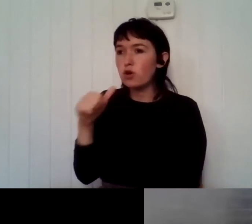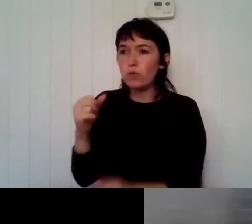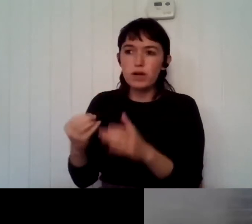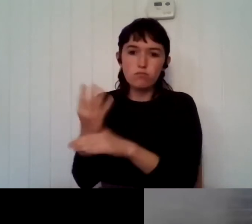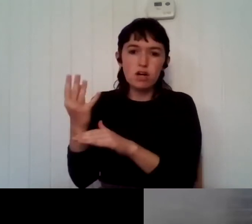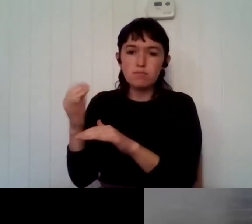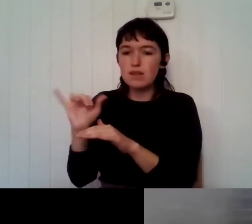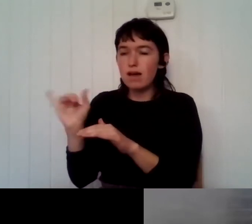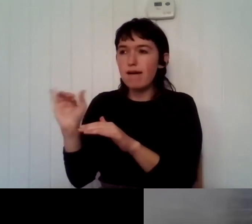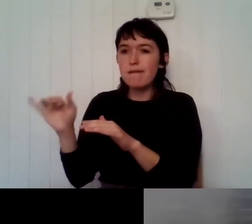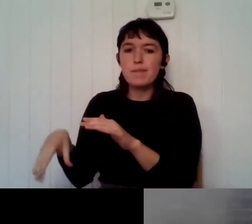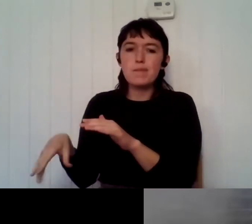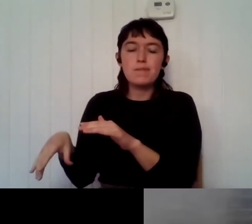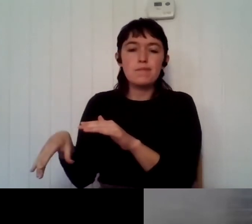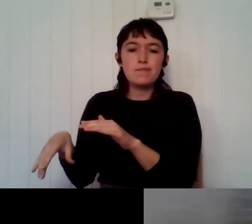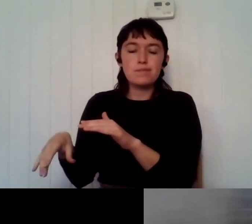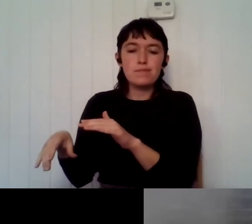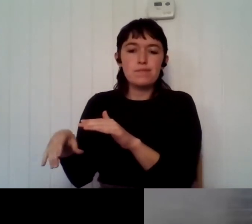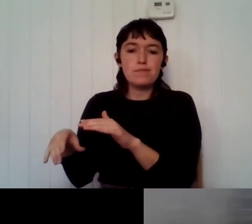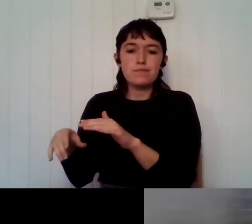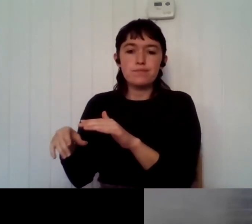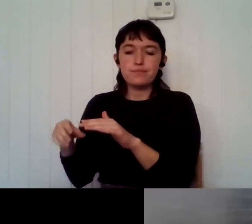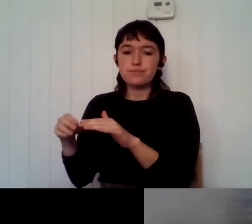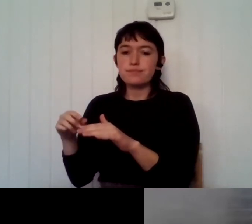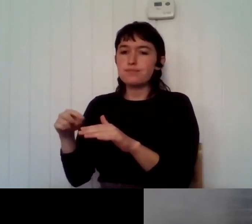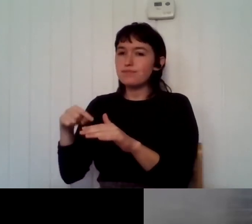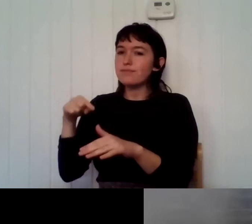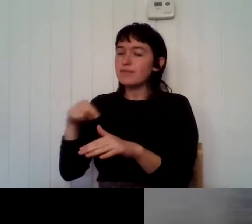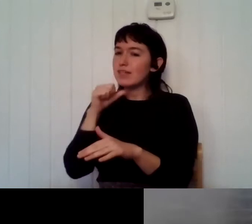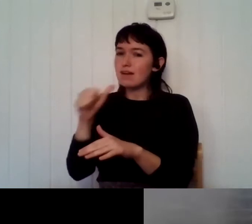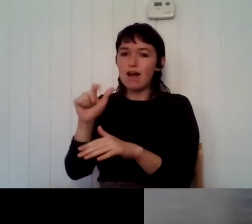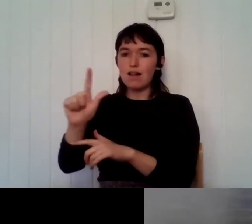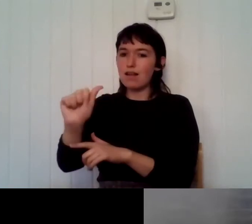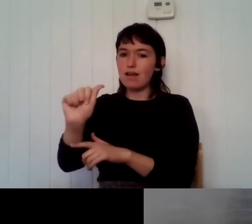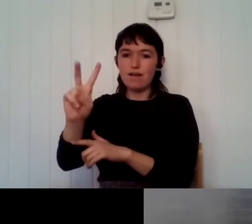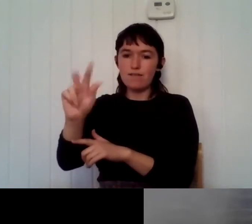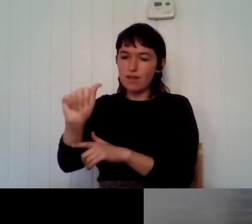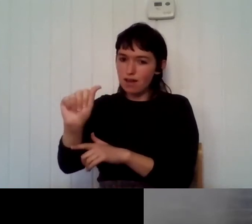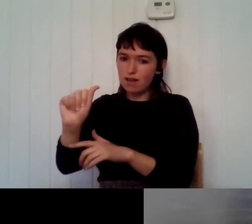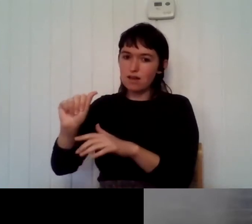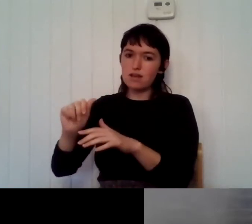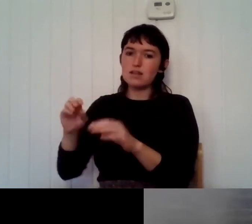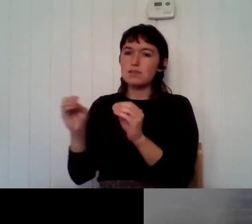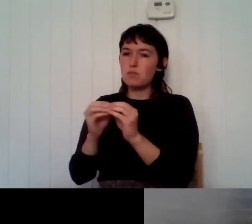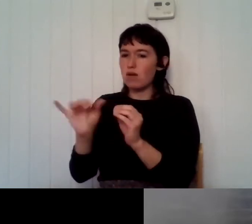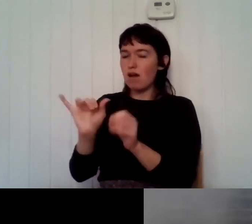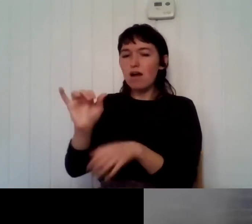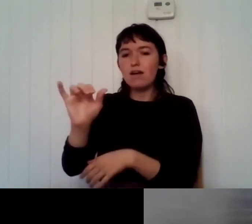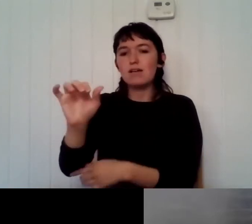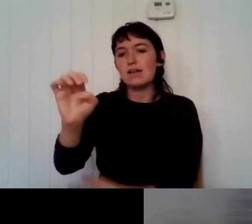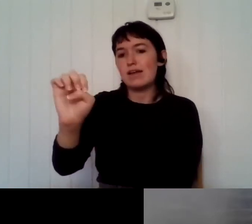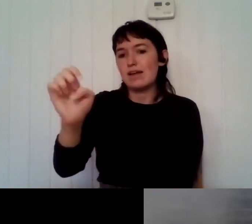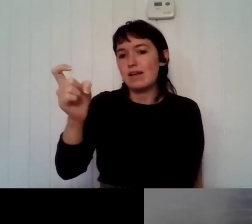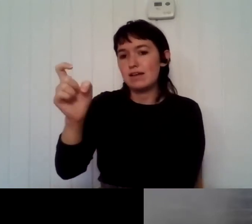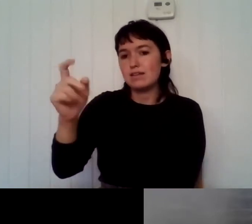they don't, their products are not lava flows. They are things, they are more explosive. So they